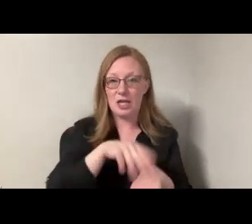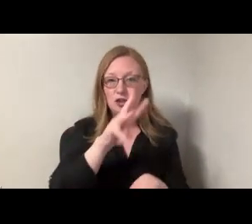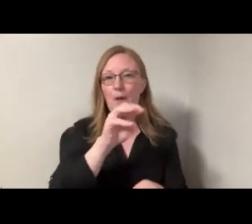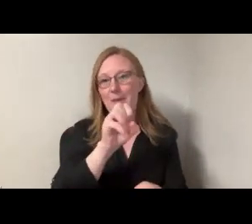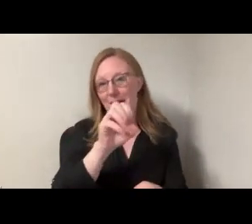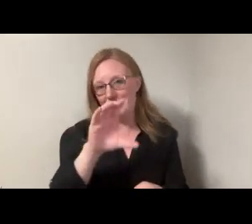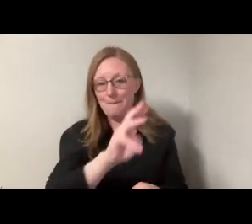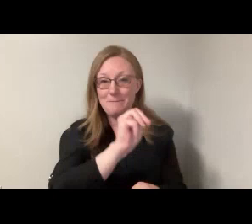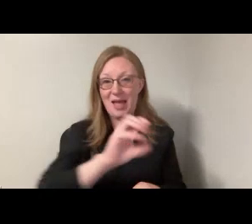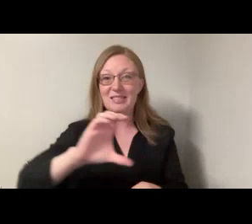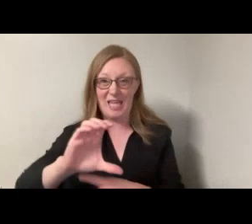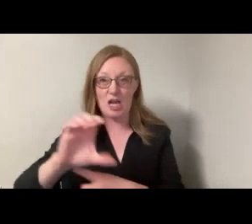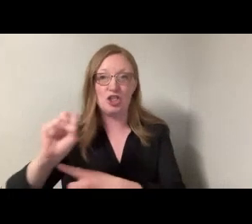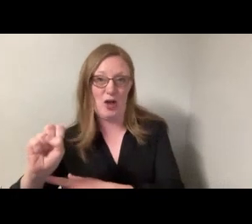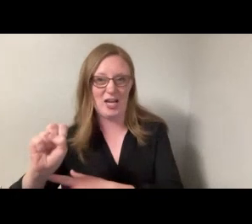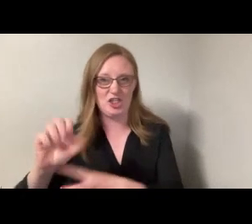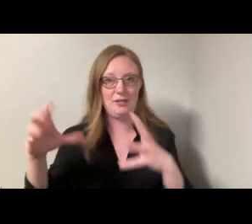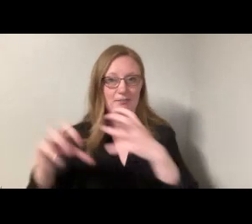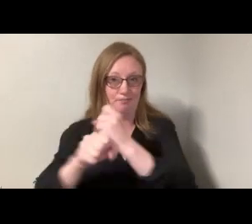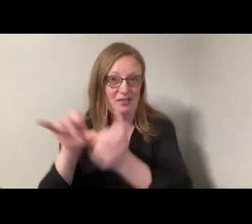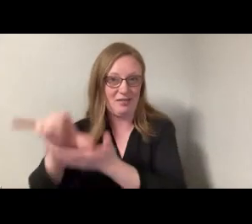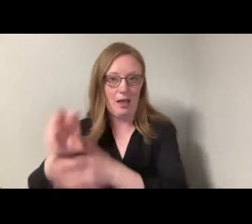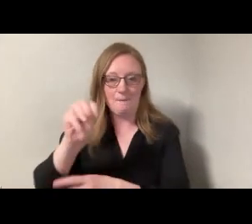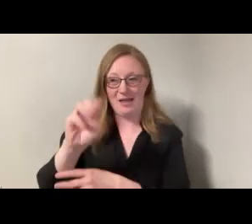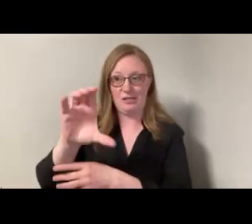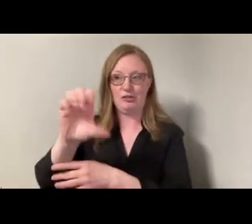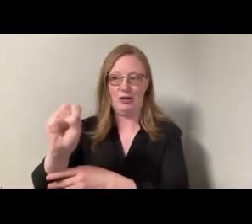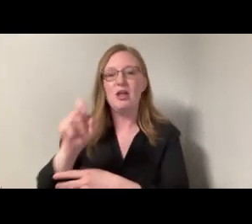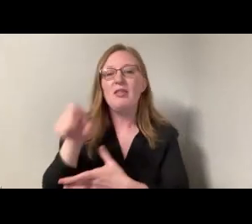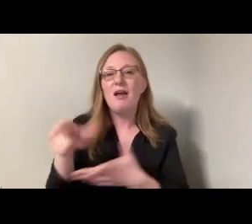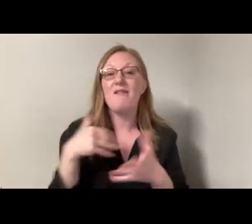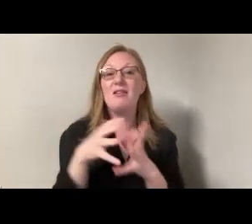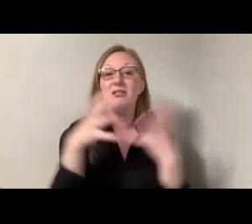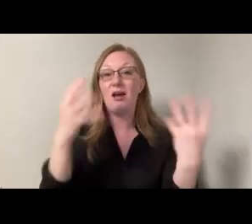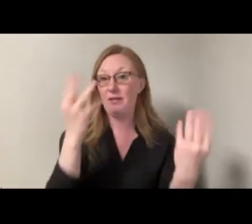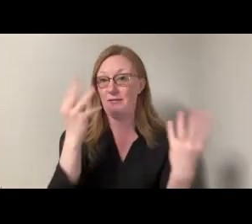nationalmasscarestrategy.org. That's there's a lot of information,